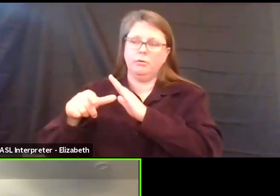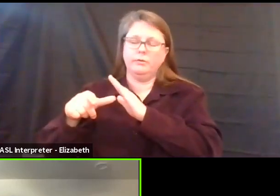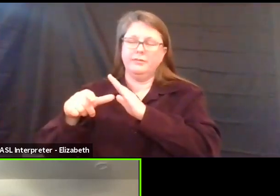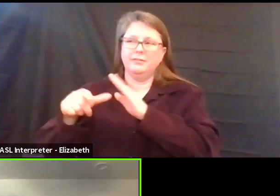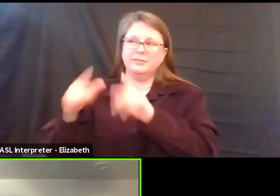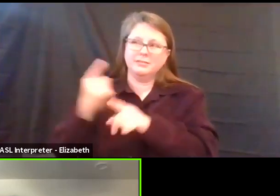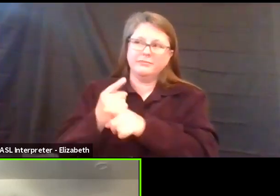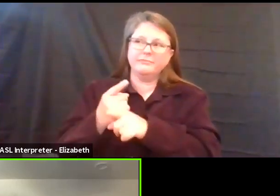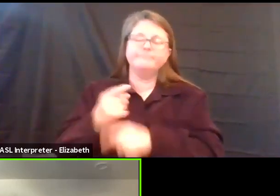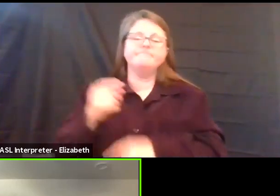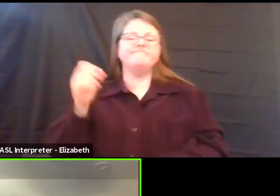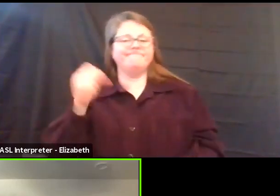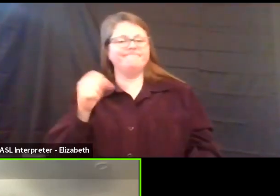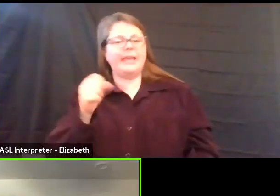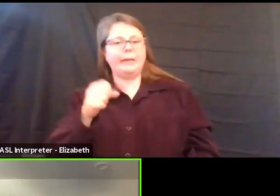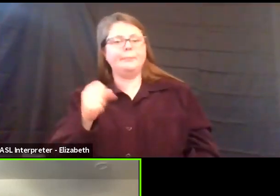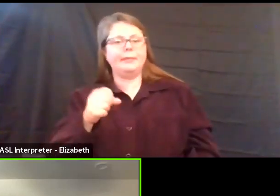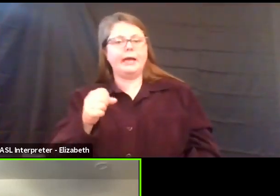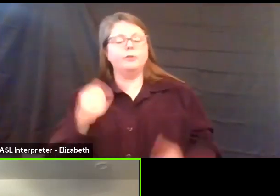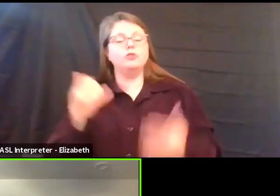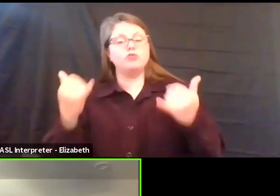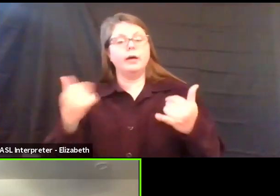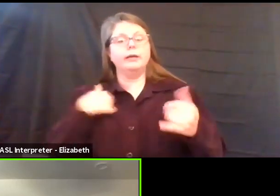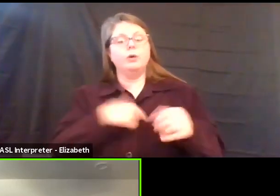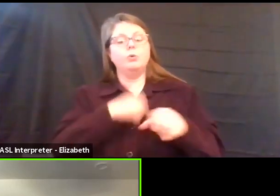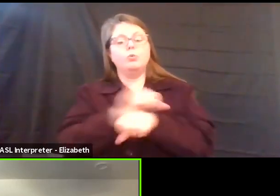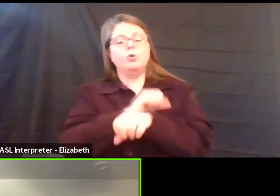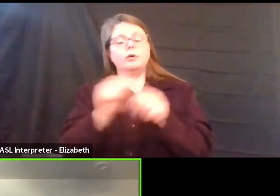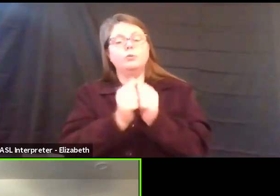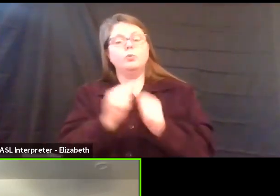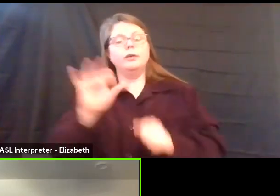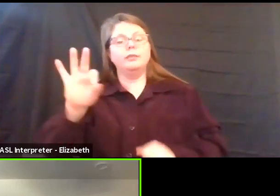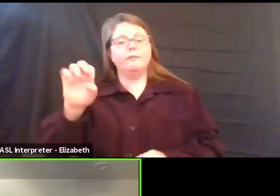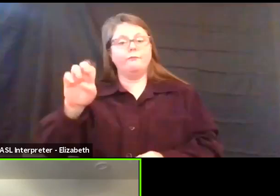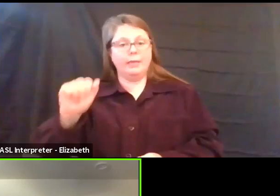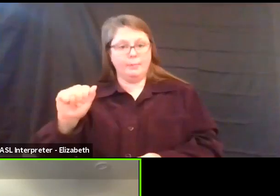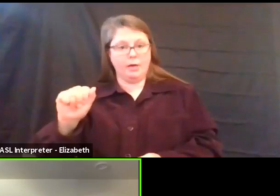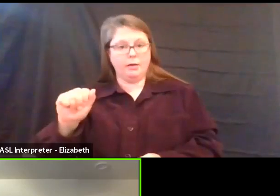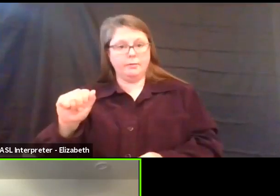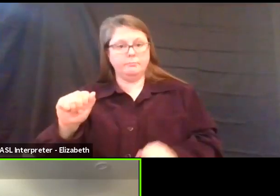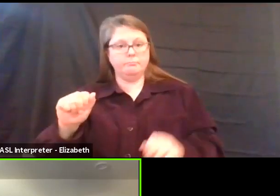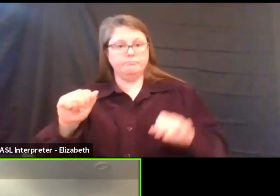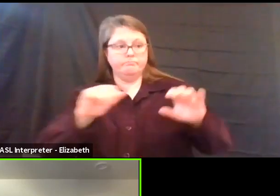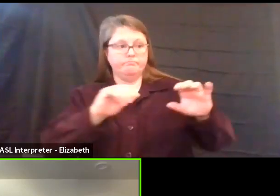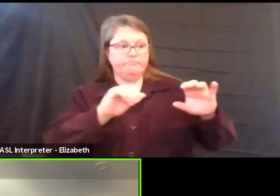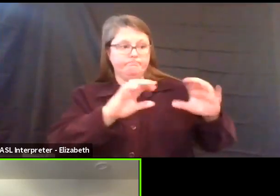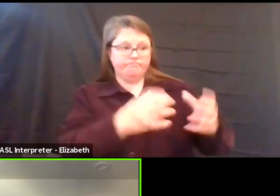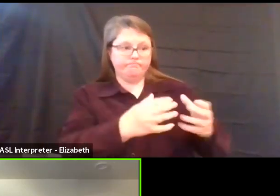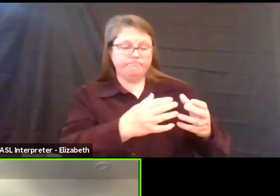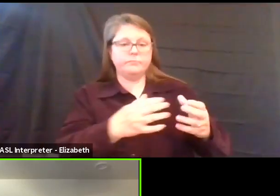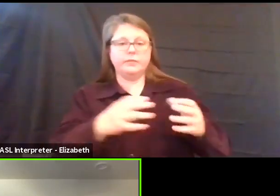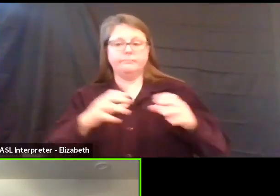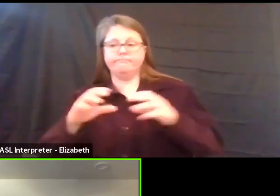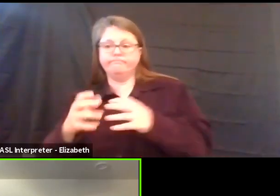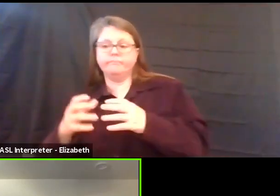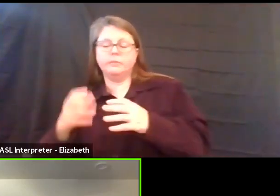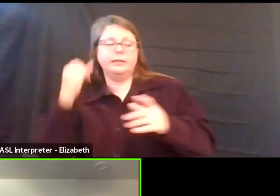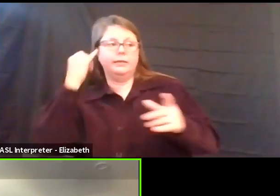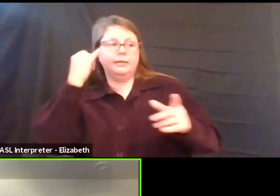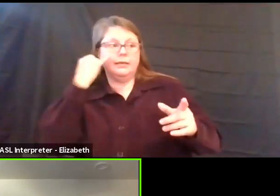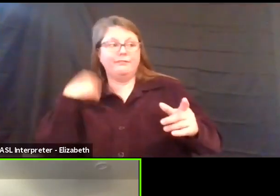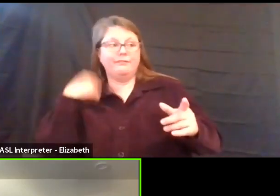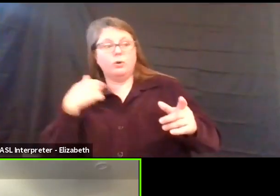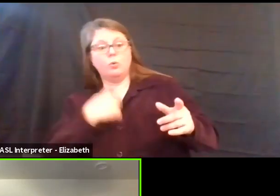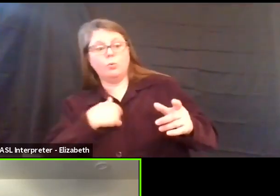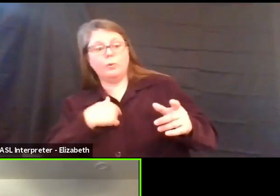have information, we're working with FEMA to find out whether or not a pre-approval letter would disqualify someone or